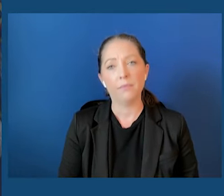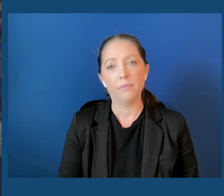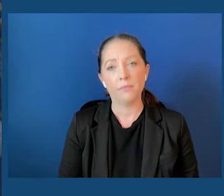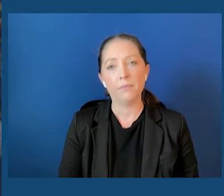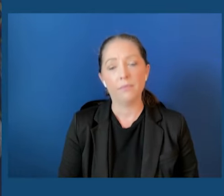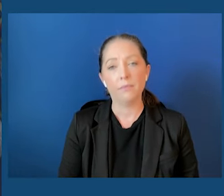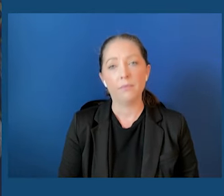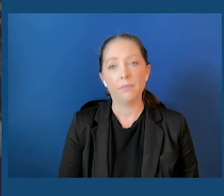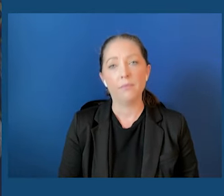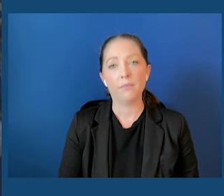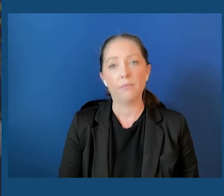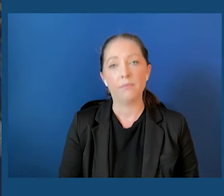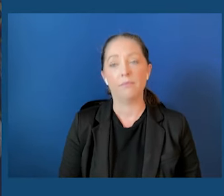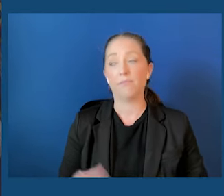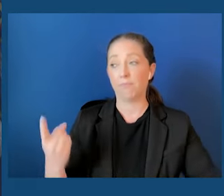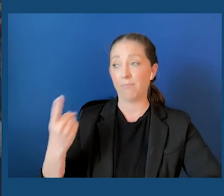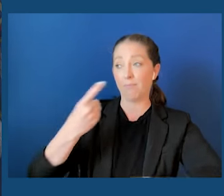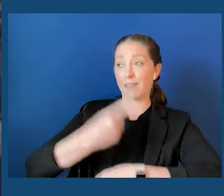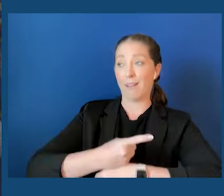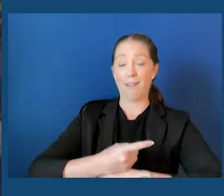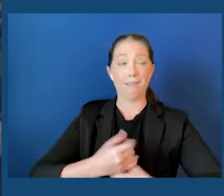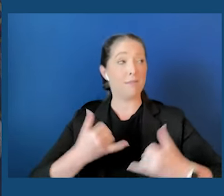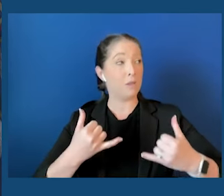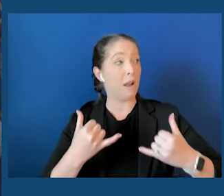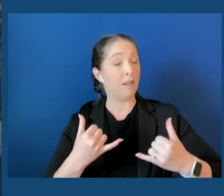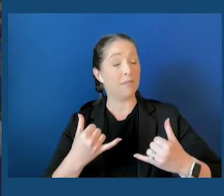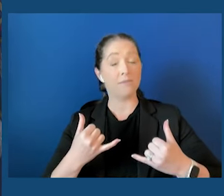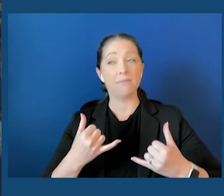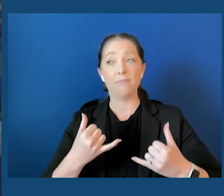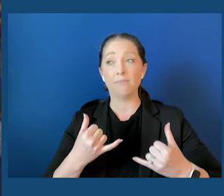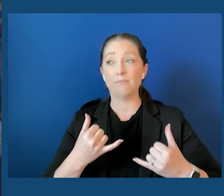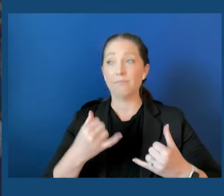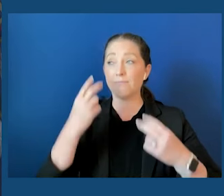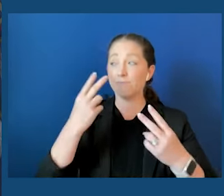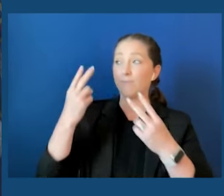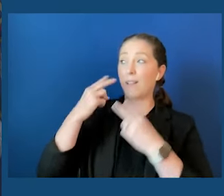On a day like today, I'm reminded of Psalm 34.